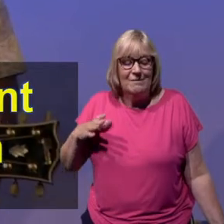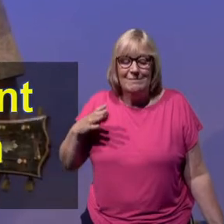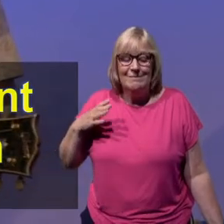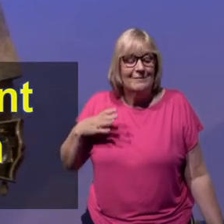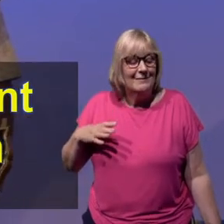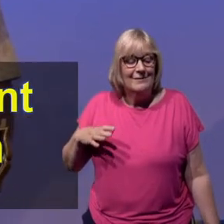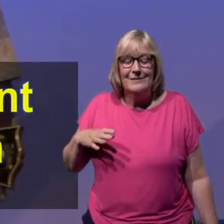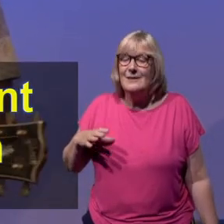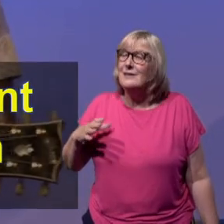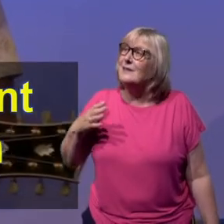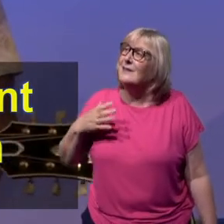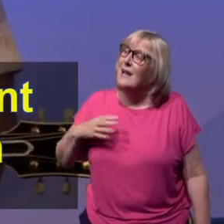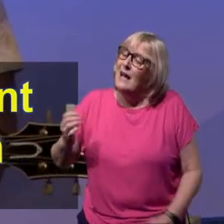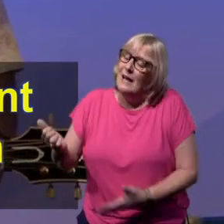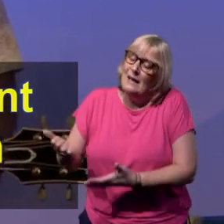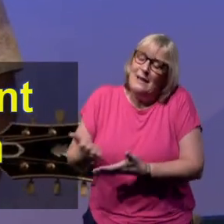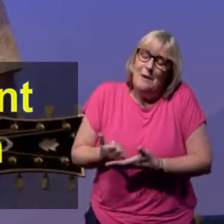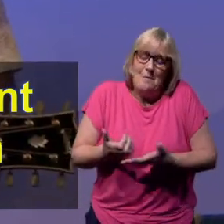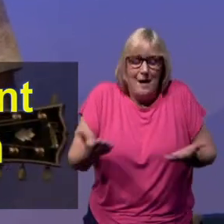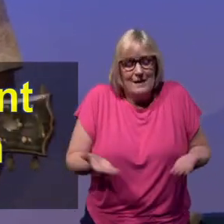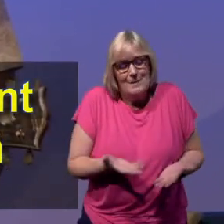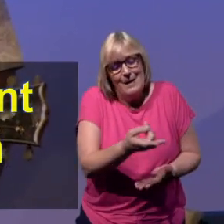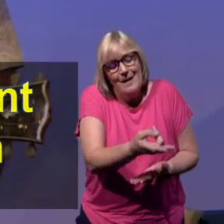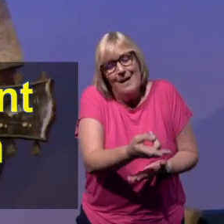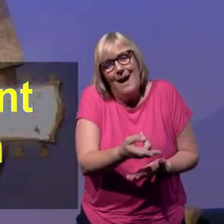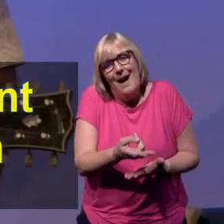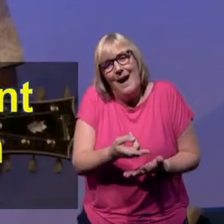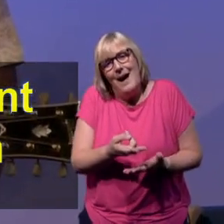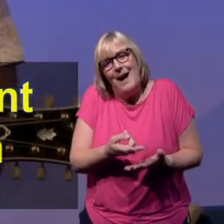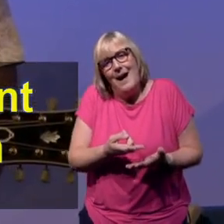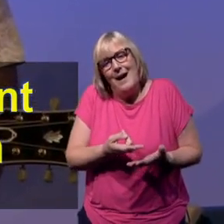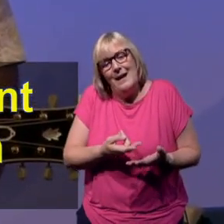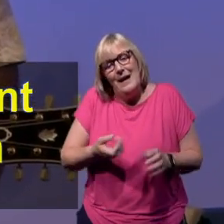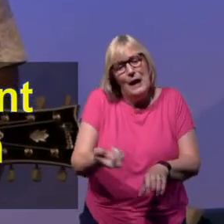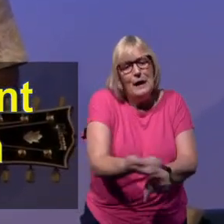I'll not want. He makes me love.